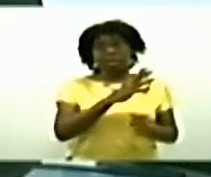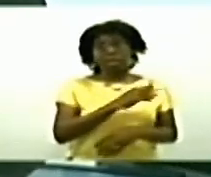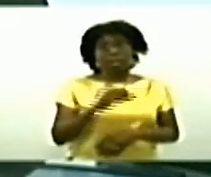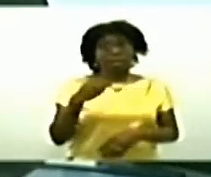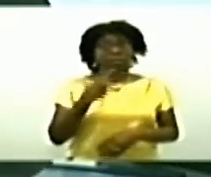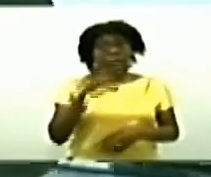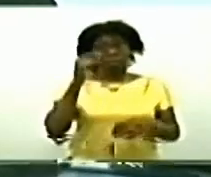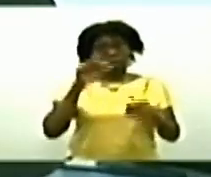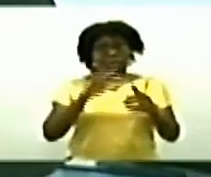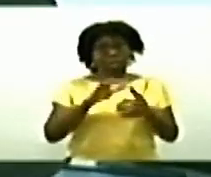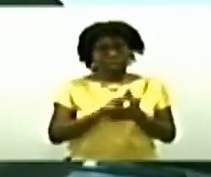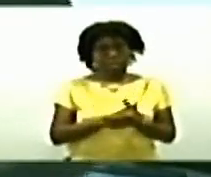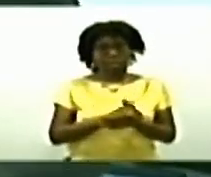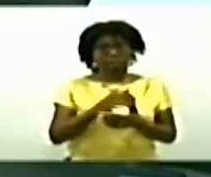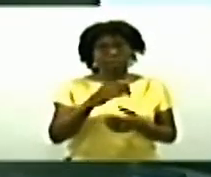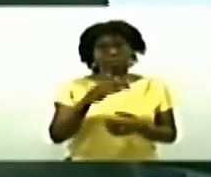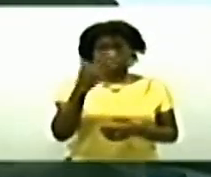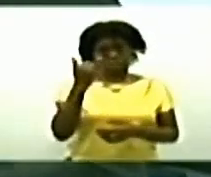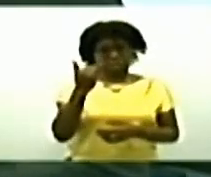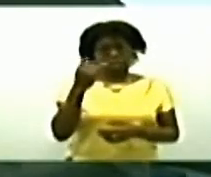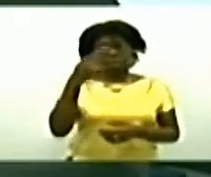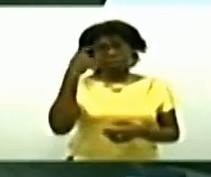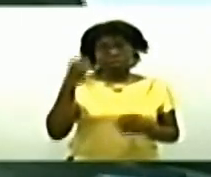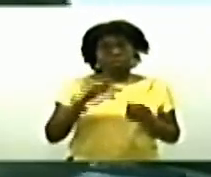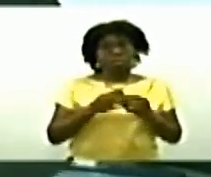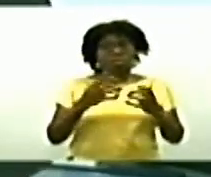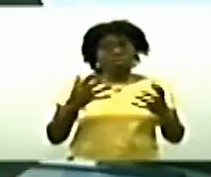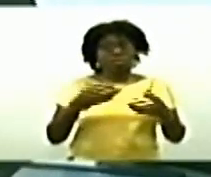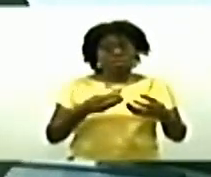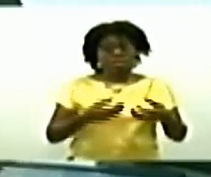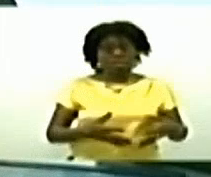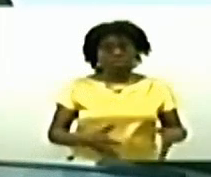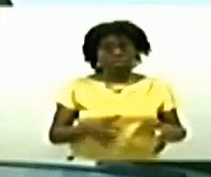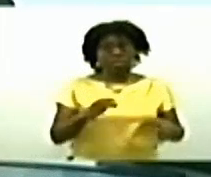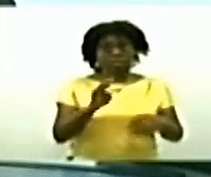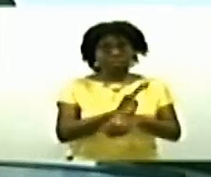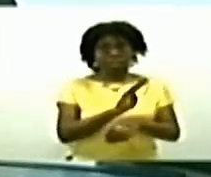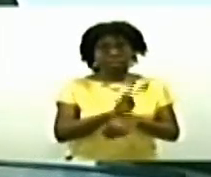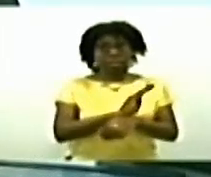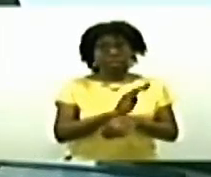for that is because the significant losses that the business community have been suffering